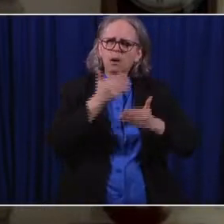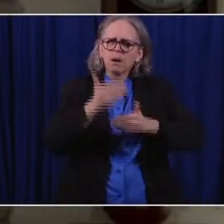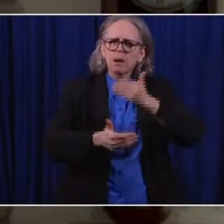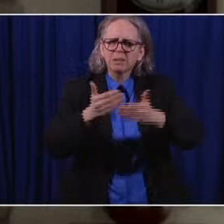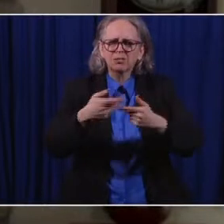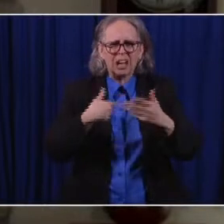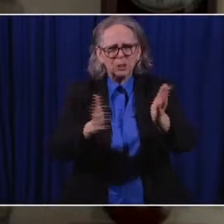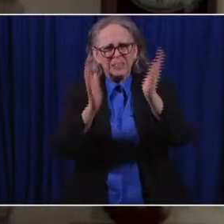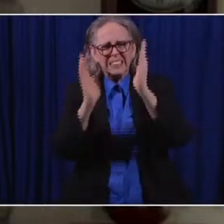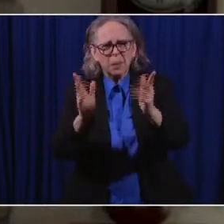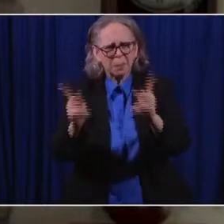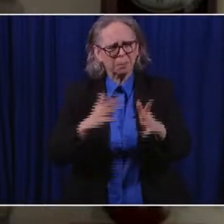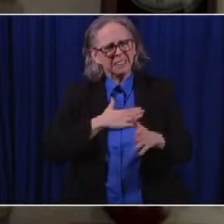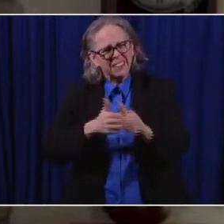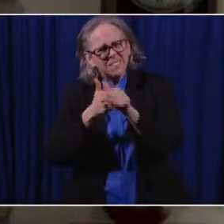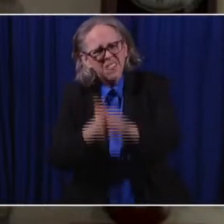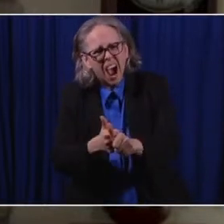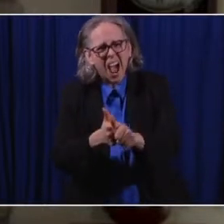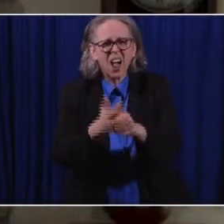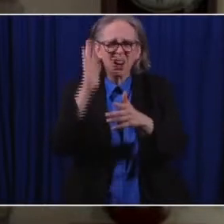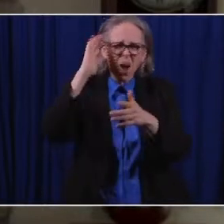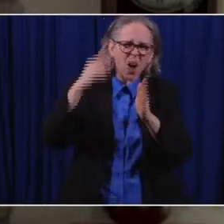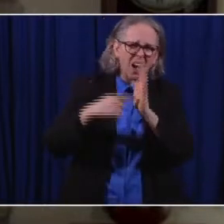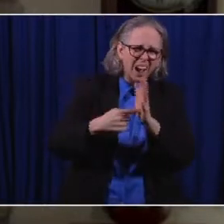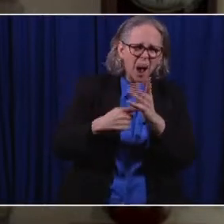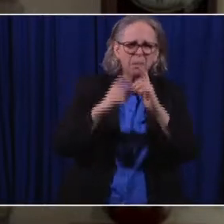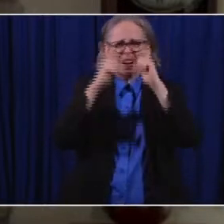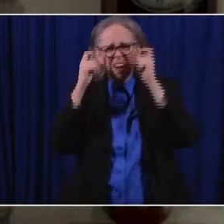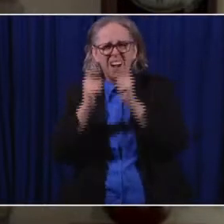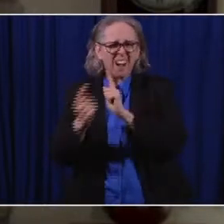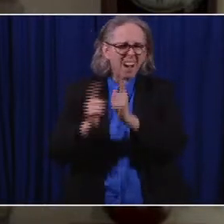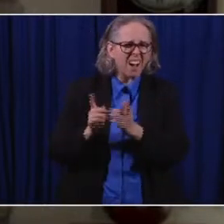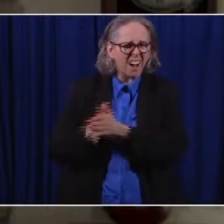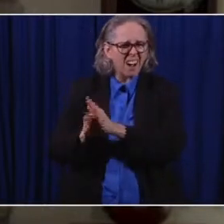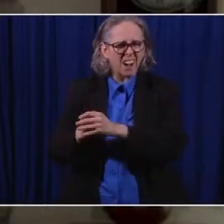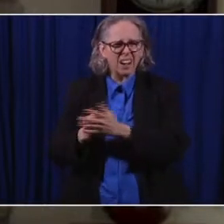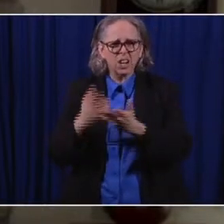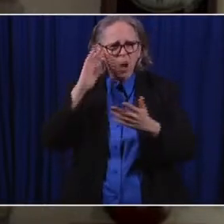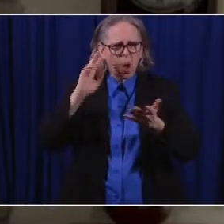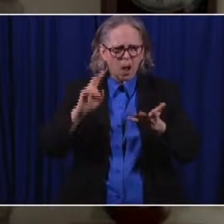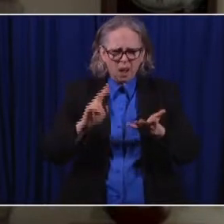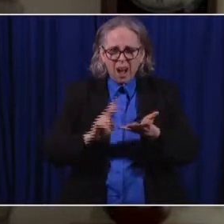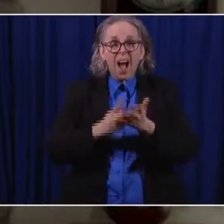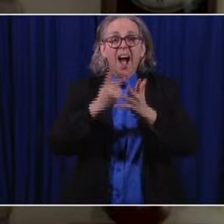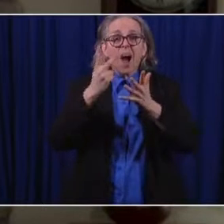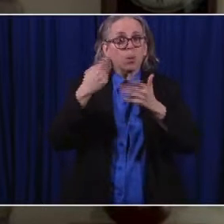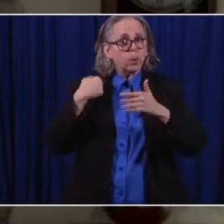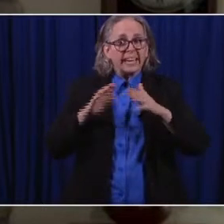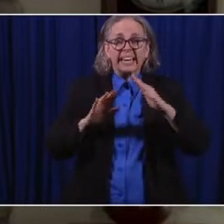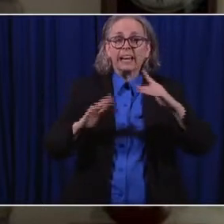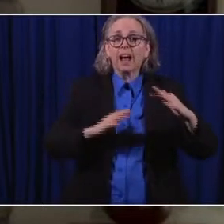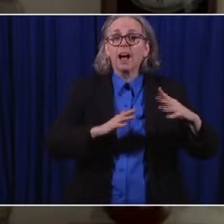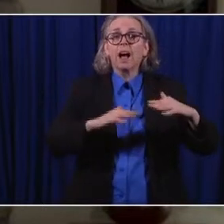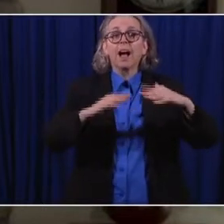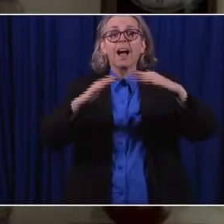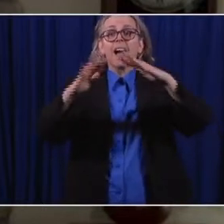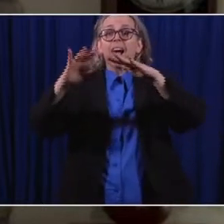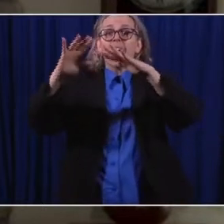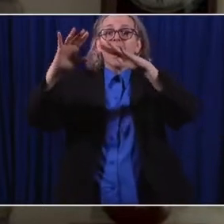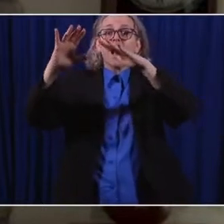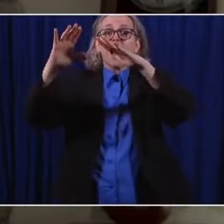Ohioans beat this back twice before, but we're in a worse position today, frankly. We're in a worse position than we have ever